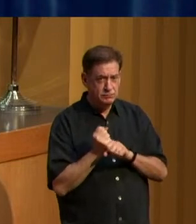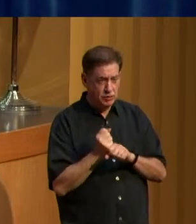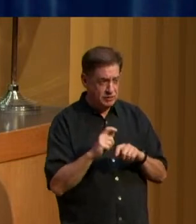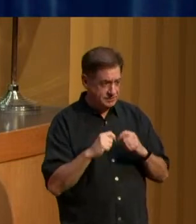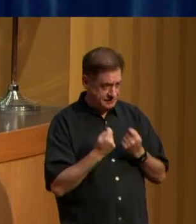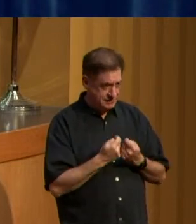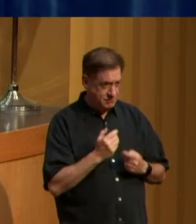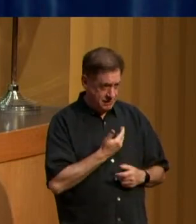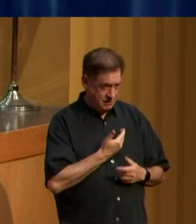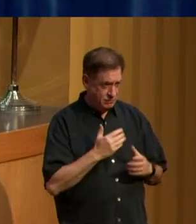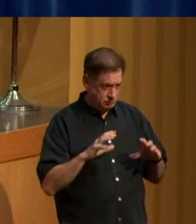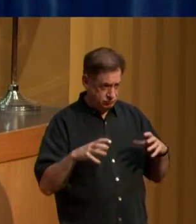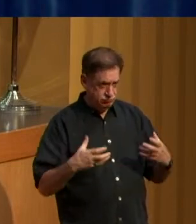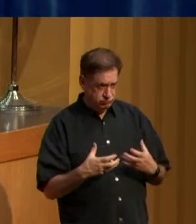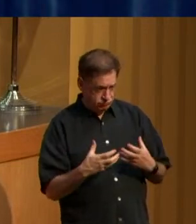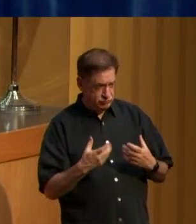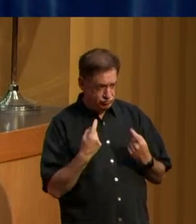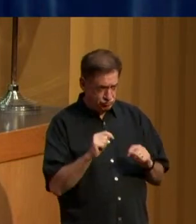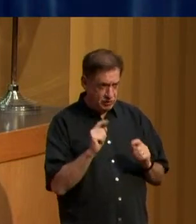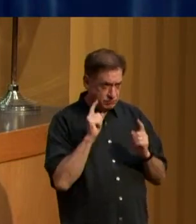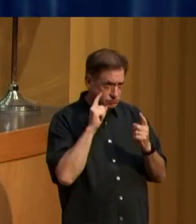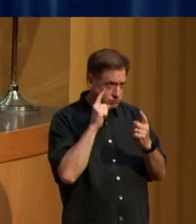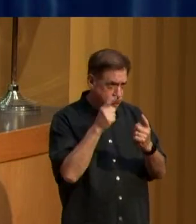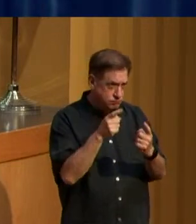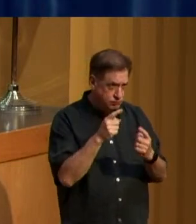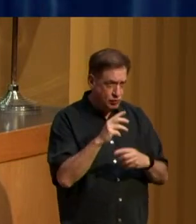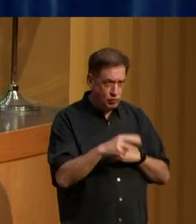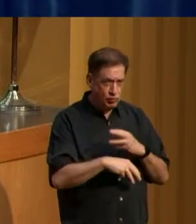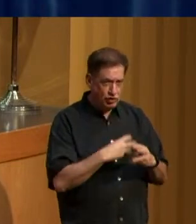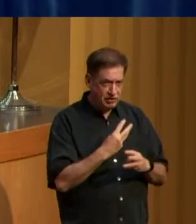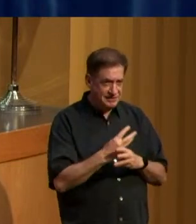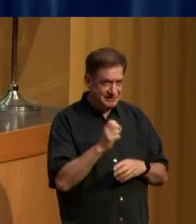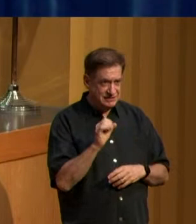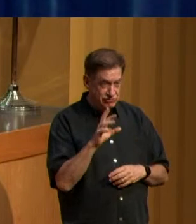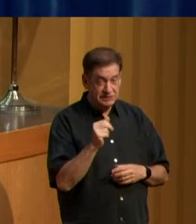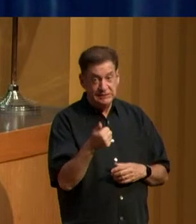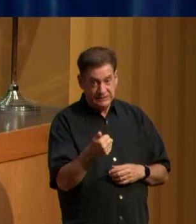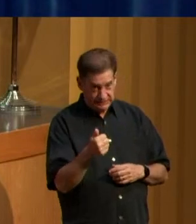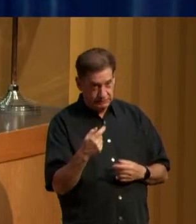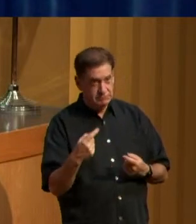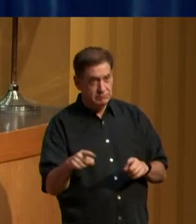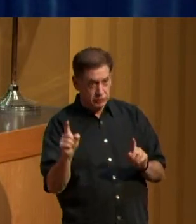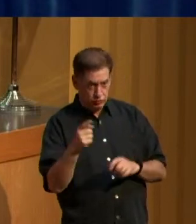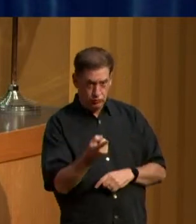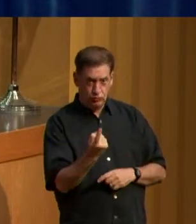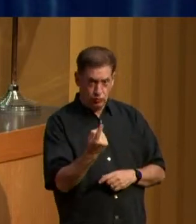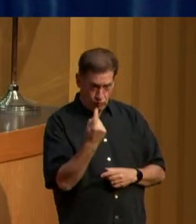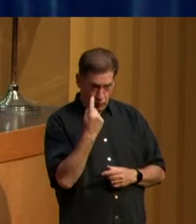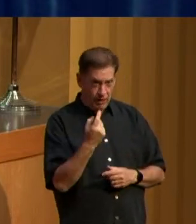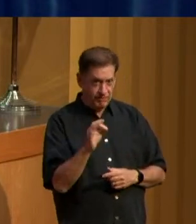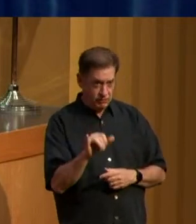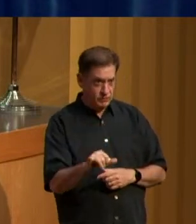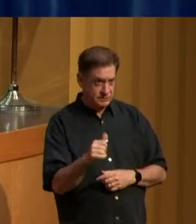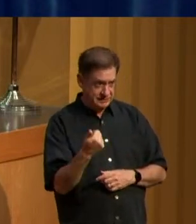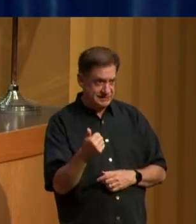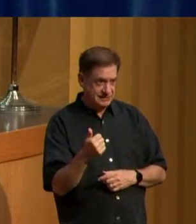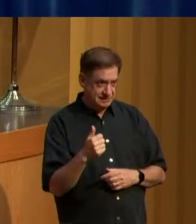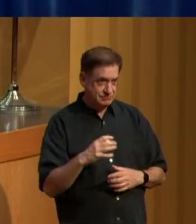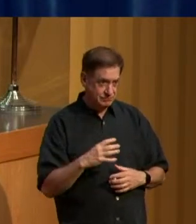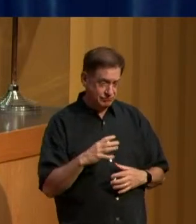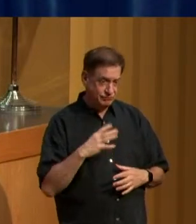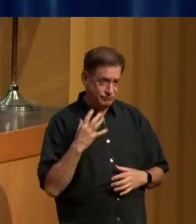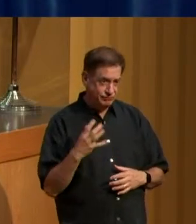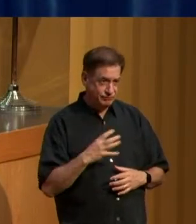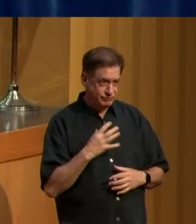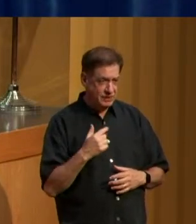division that were trying to get to the World Series. 10 of them did, and we were one of those teams. So